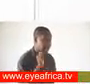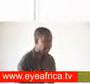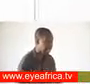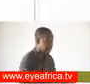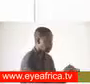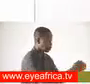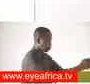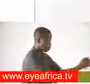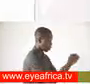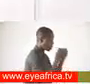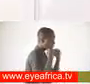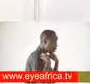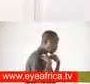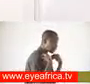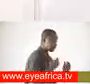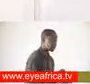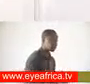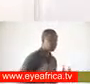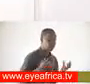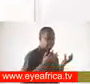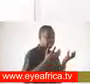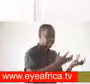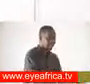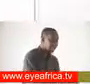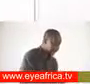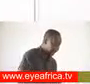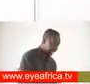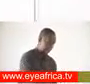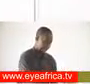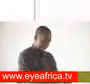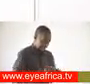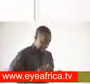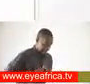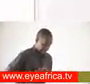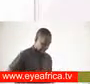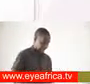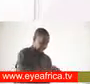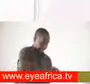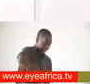office, it must carry a receiver's address.